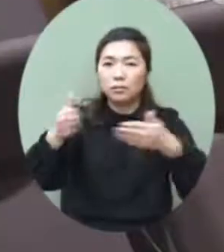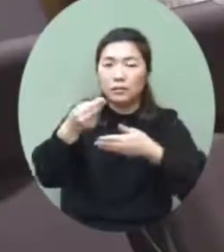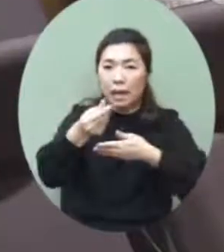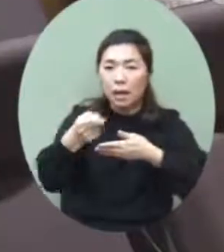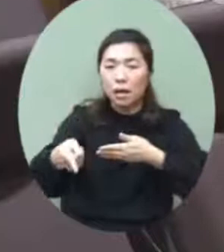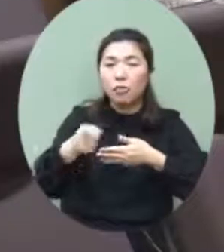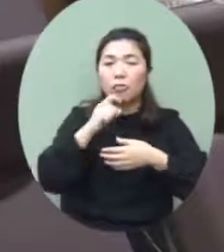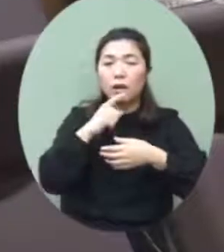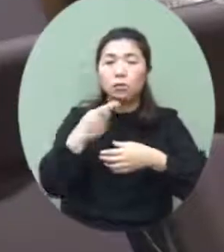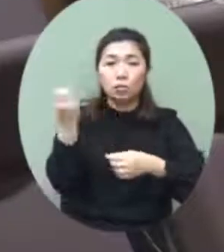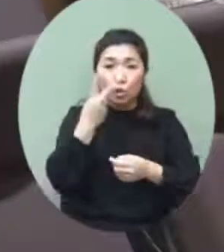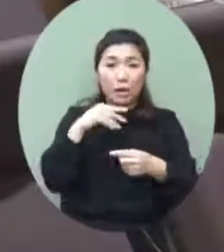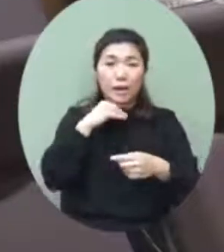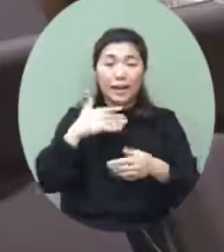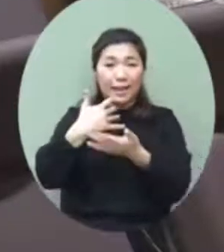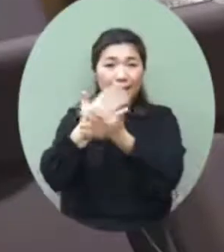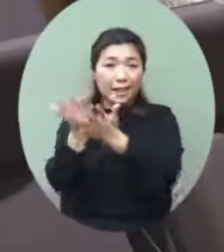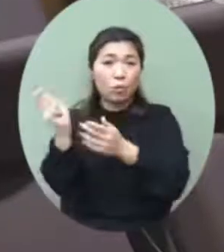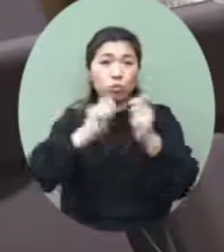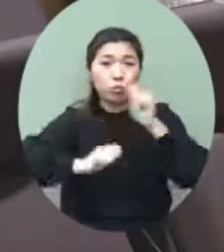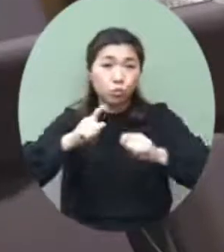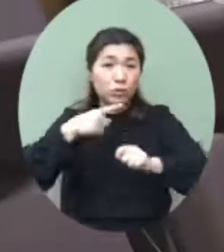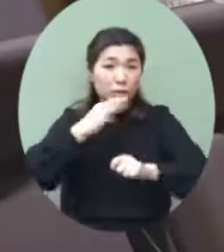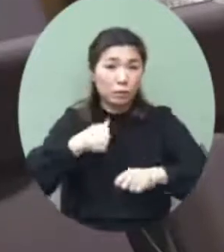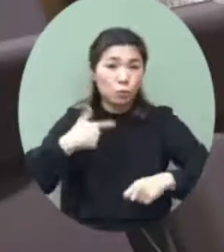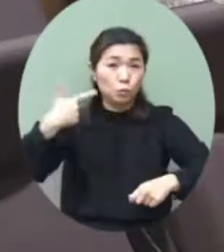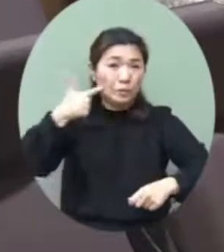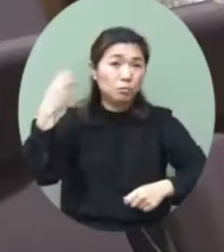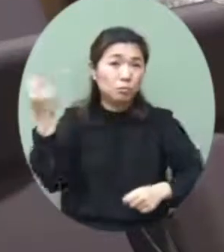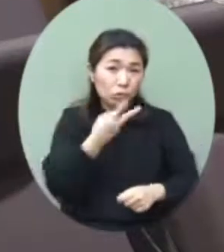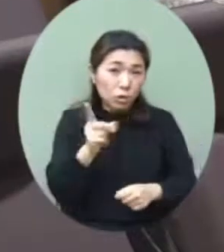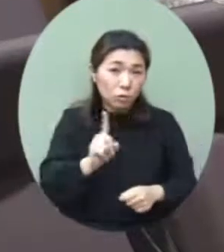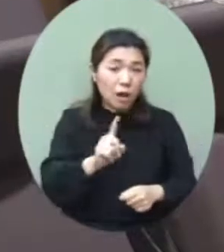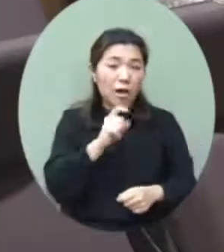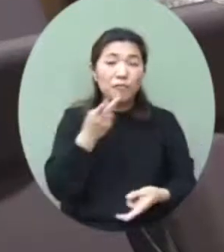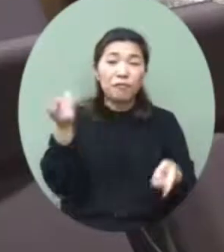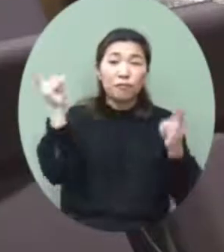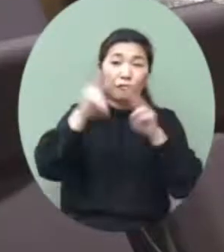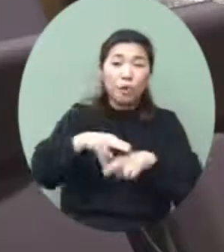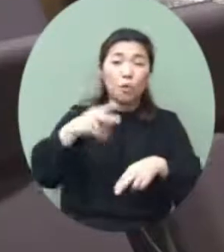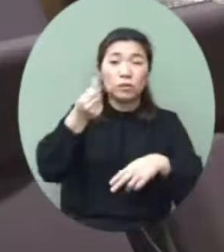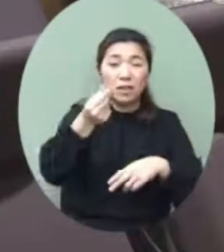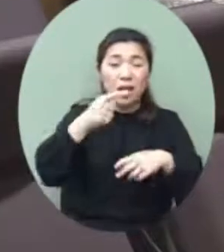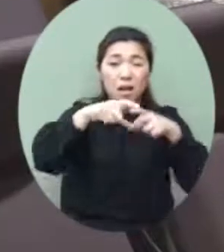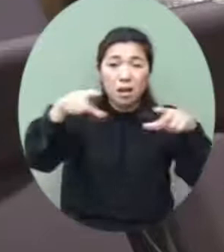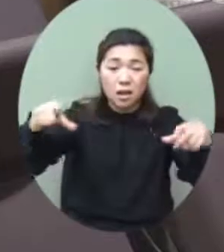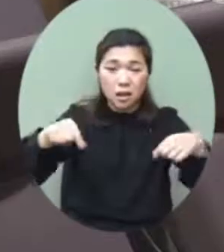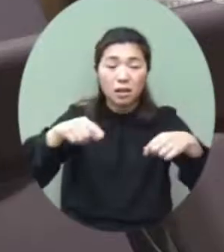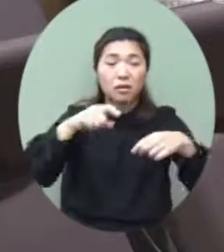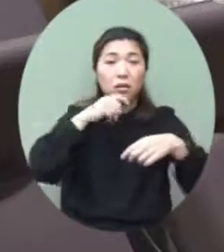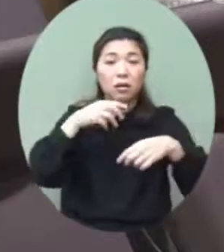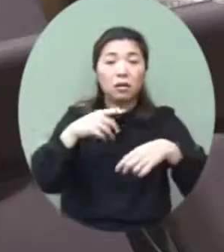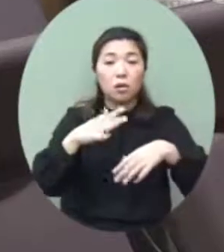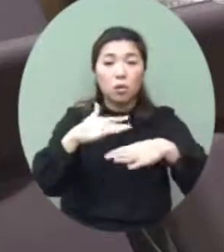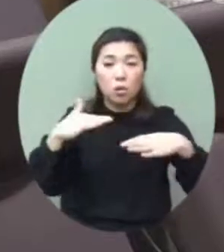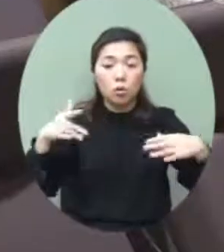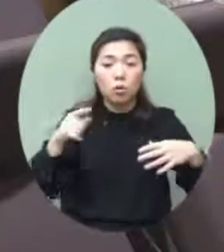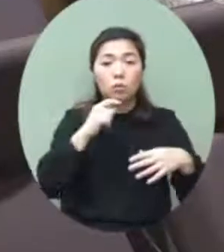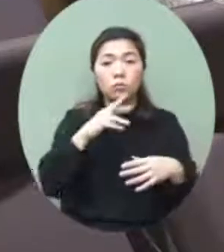20th of April at least? Apart from sealing off of beaches, will there be stricter measures?